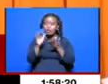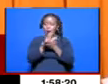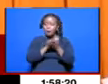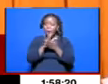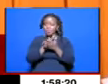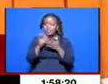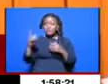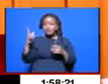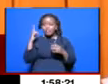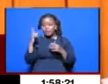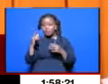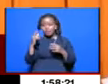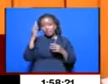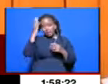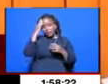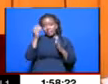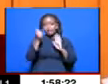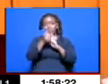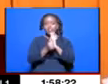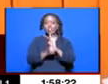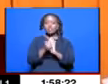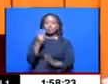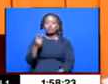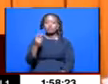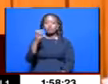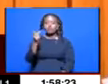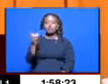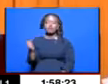Article 255 as containing